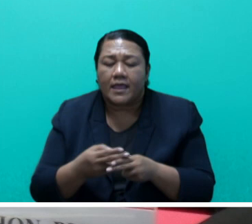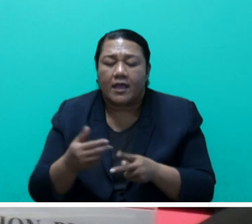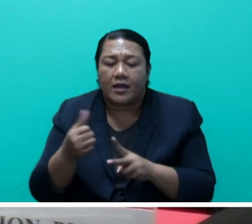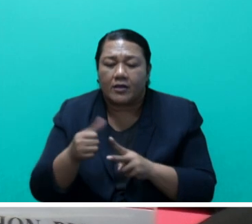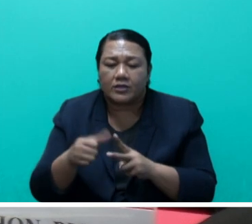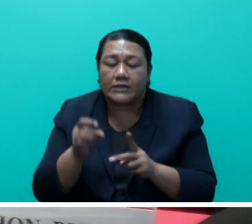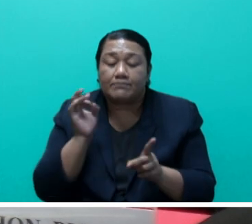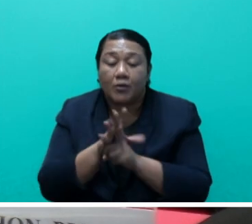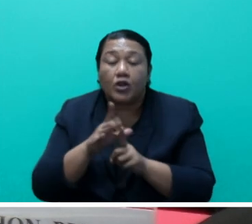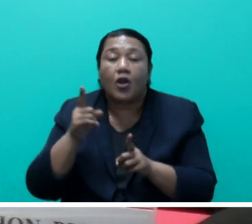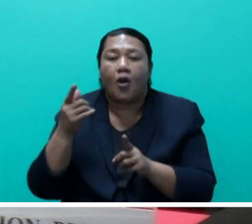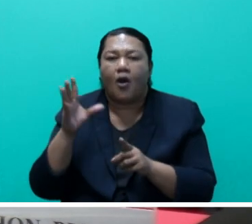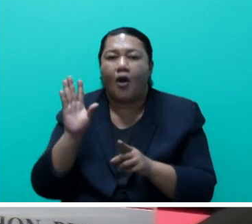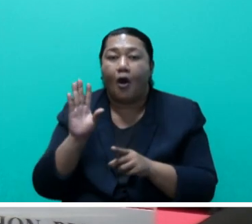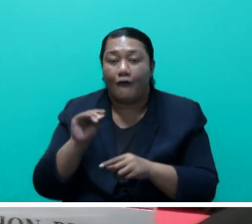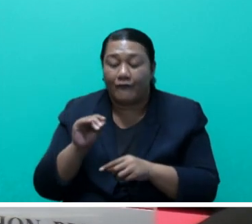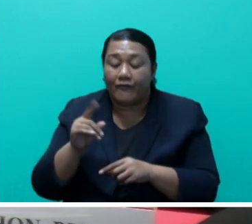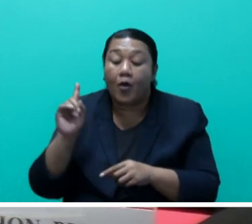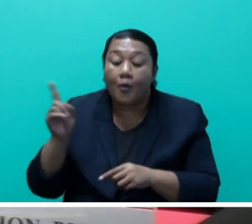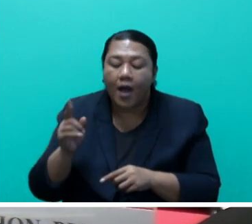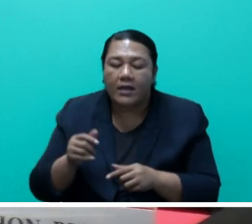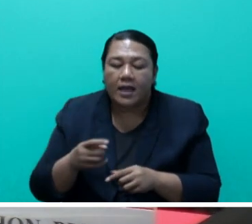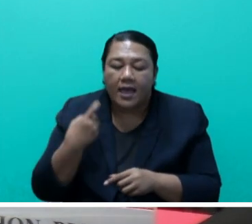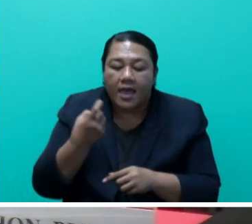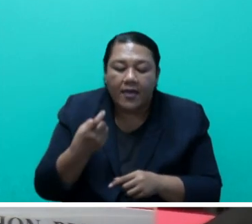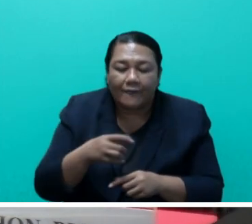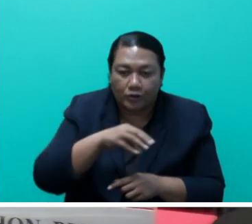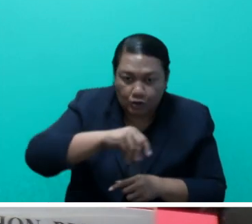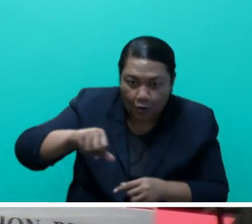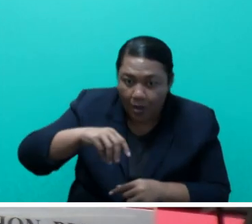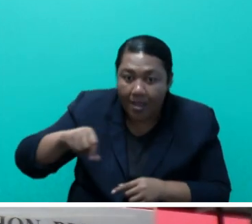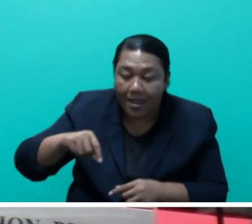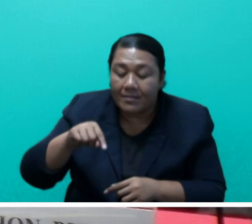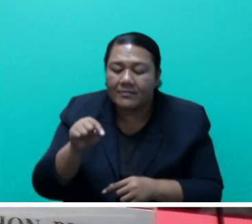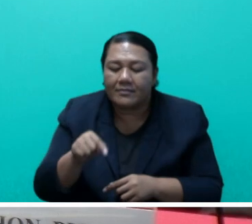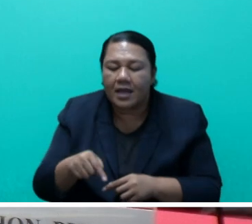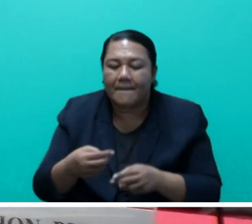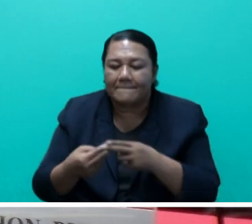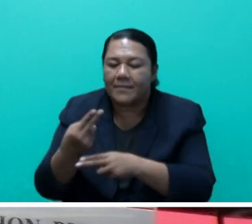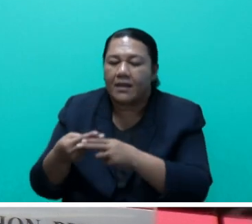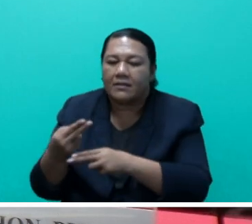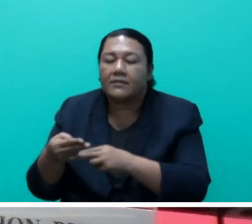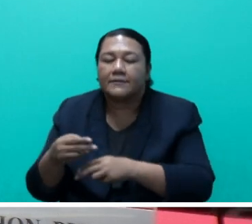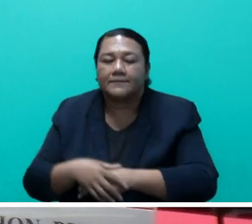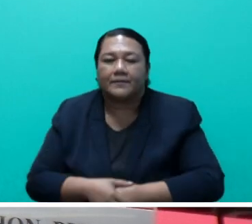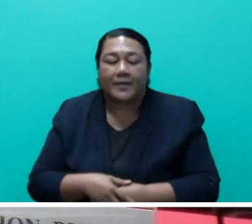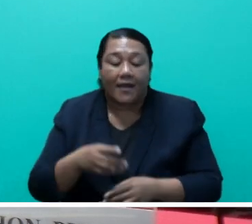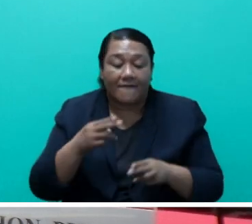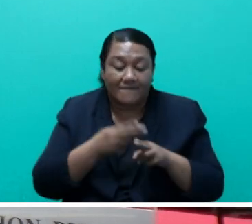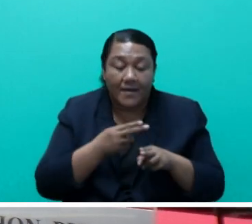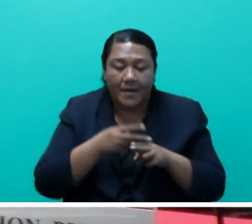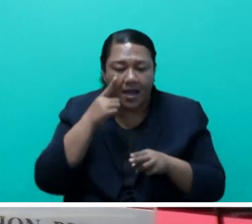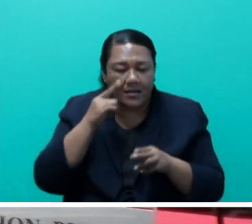and plant nutrients. Visitation, Mr. Speaker, to farms allowed farmers to identify and tailor